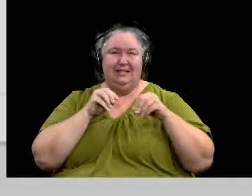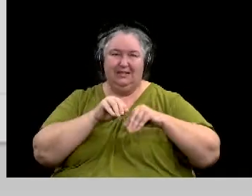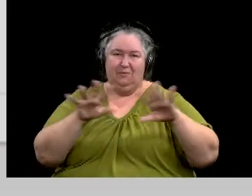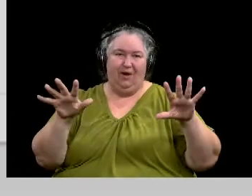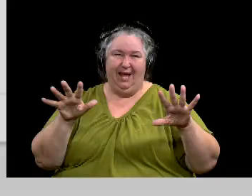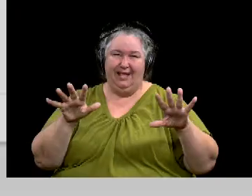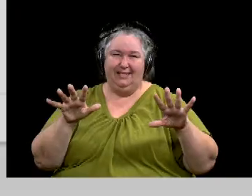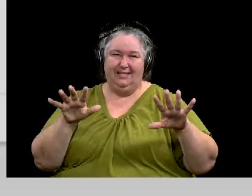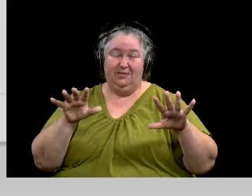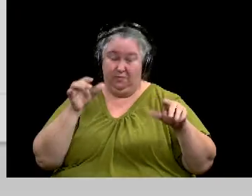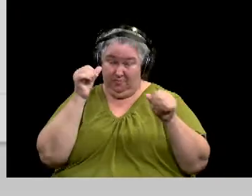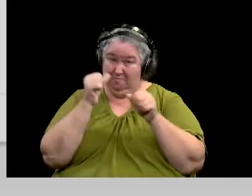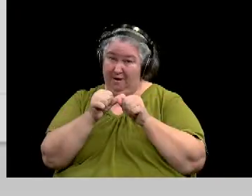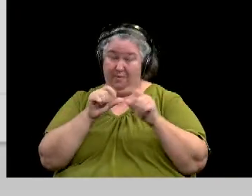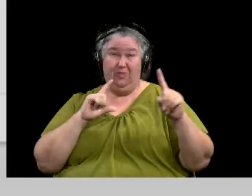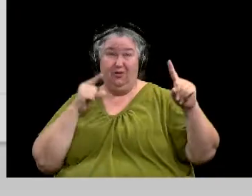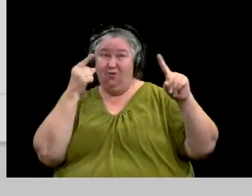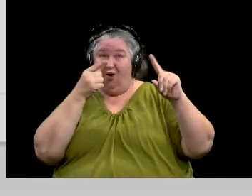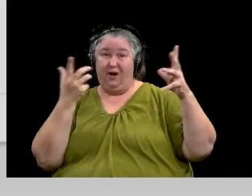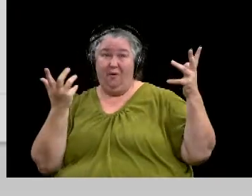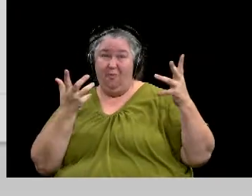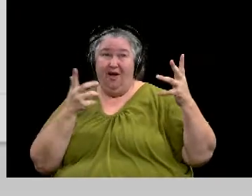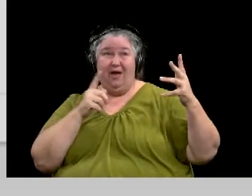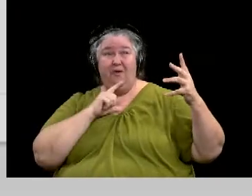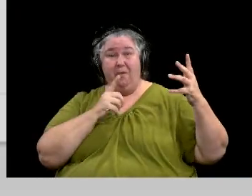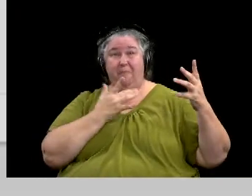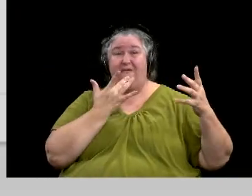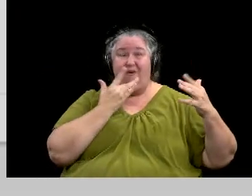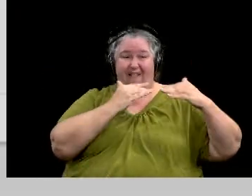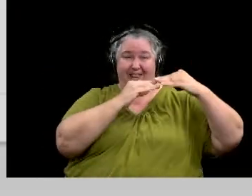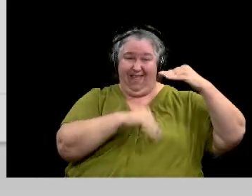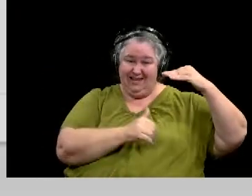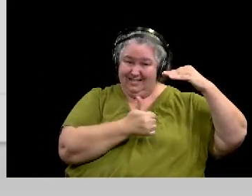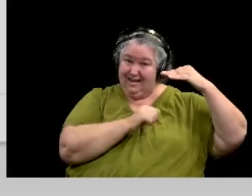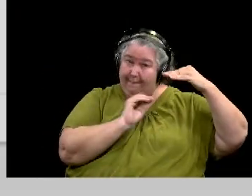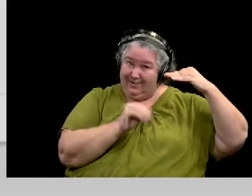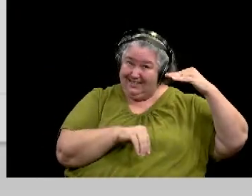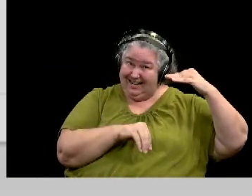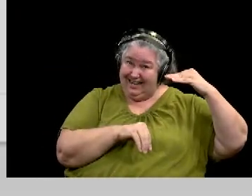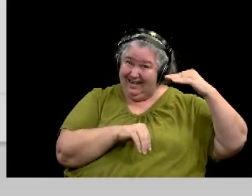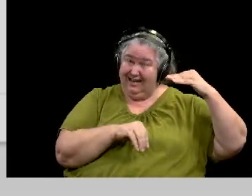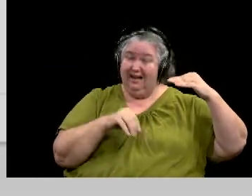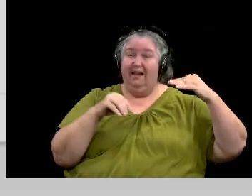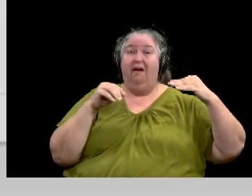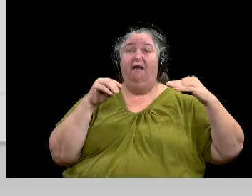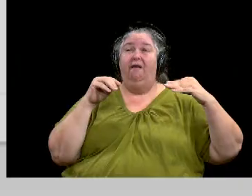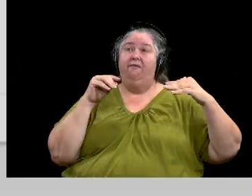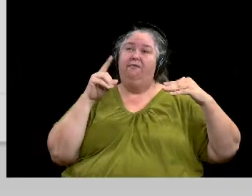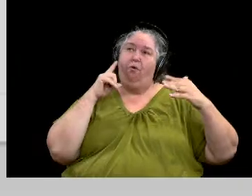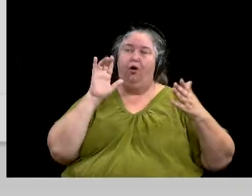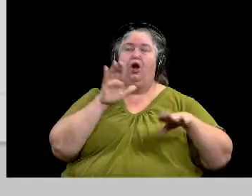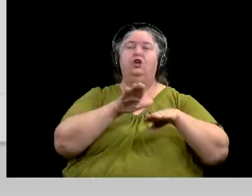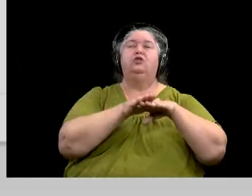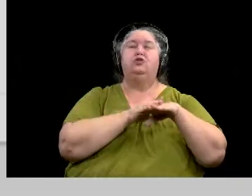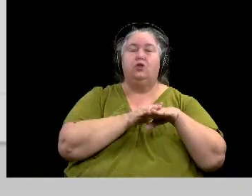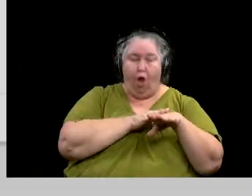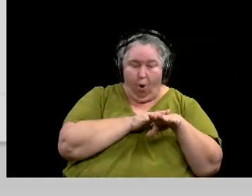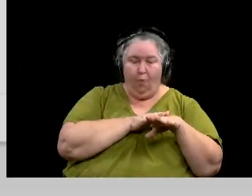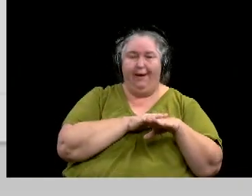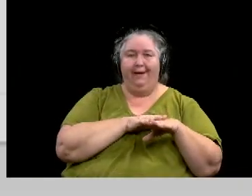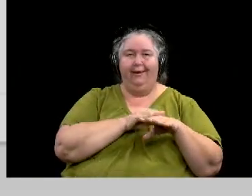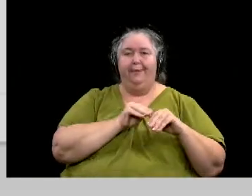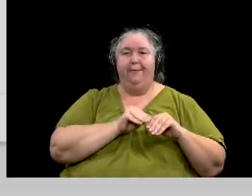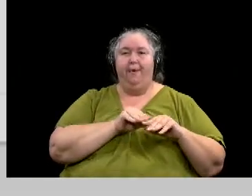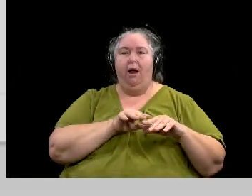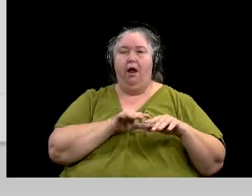than 10% positivity rate for mitigation or slowing of the spread, and less than 3% in terms